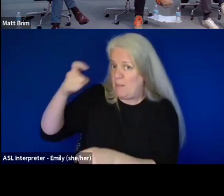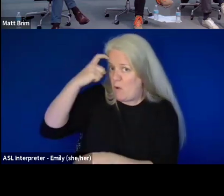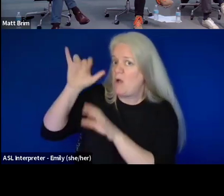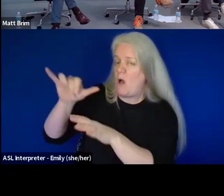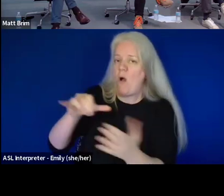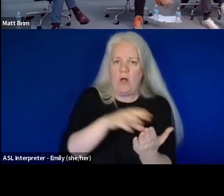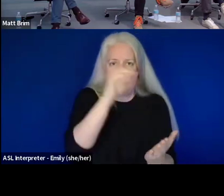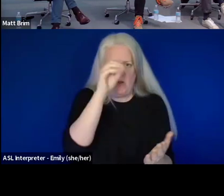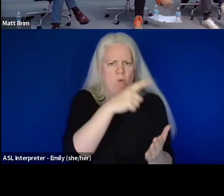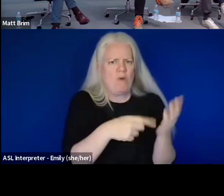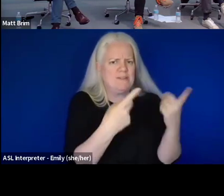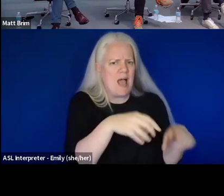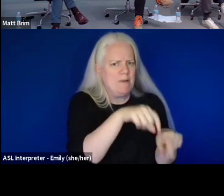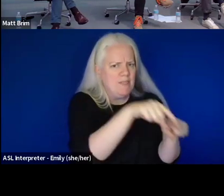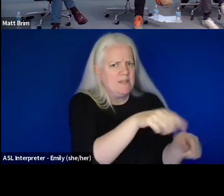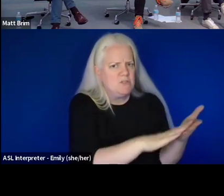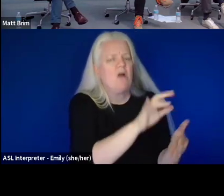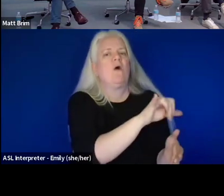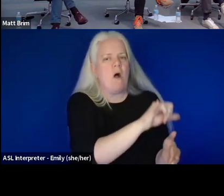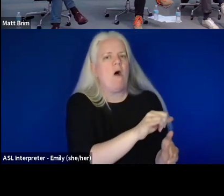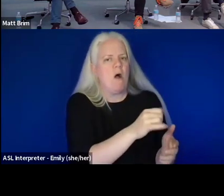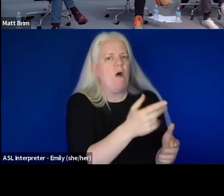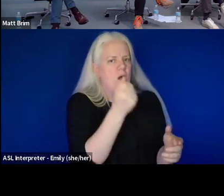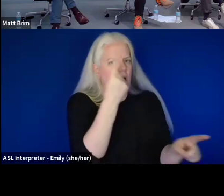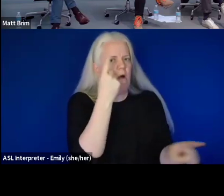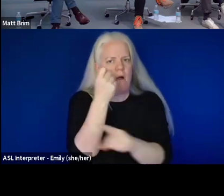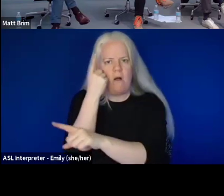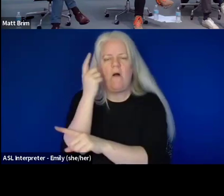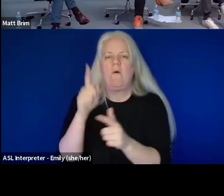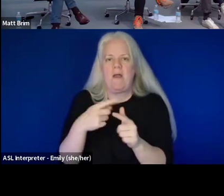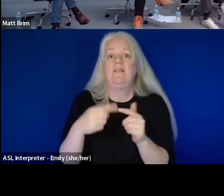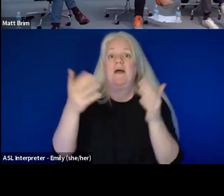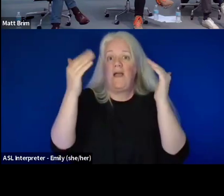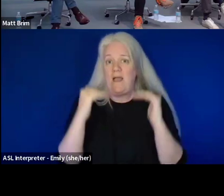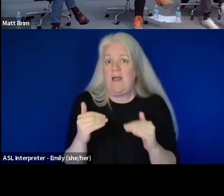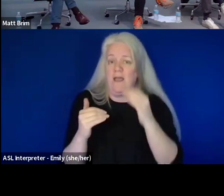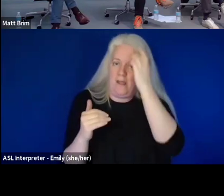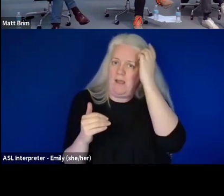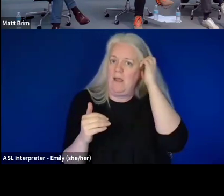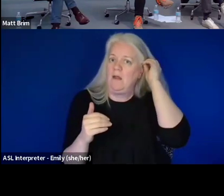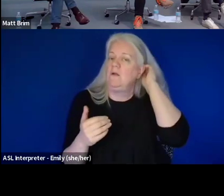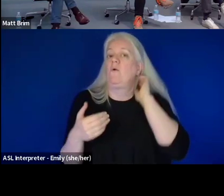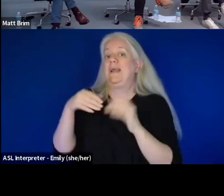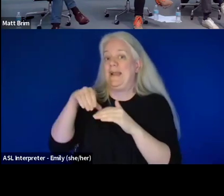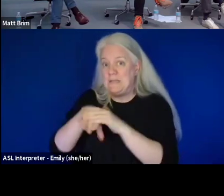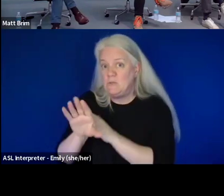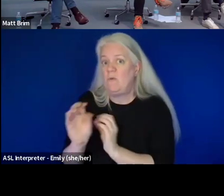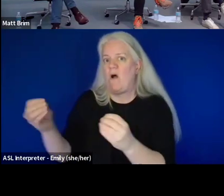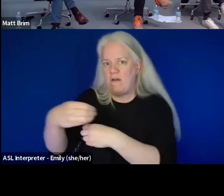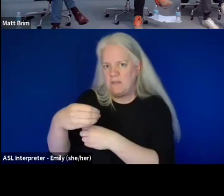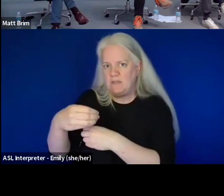that gives you some idea of a picture. And then the next level is actually going there and walking into those offices and being